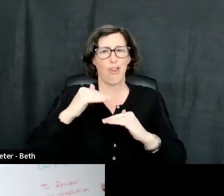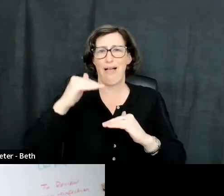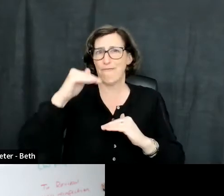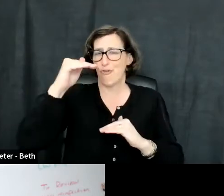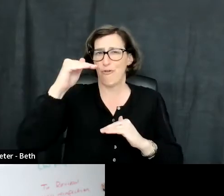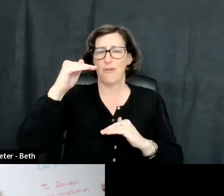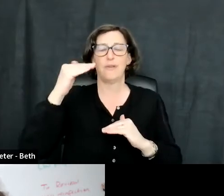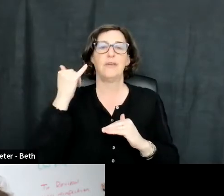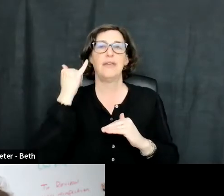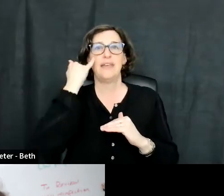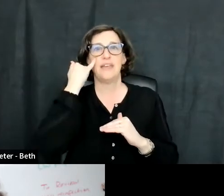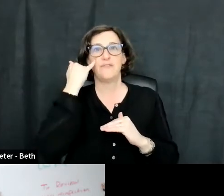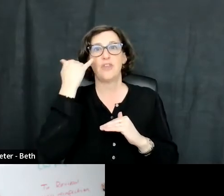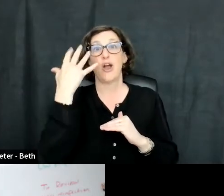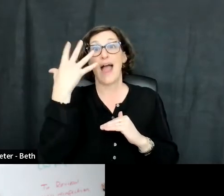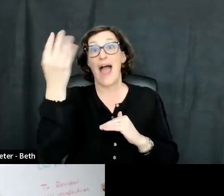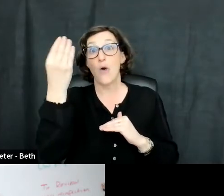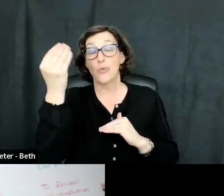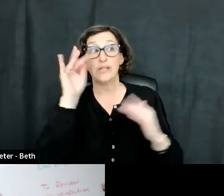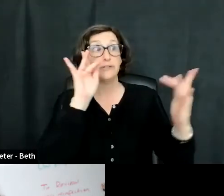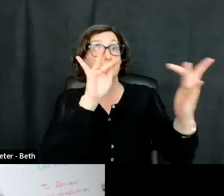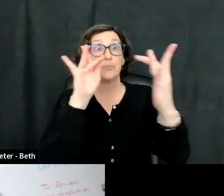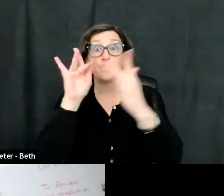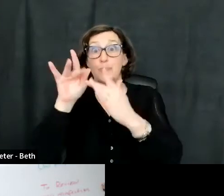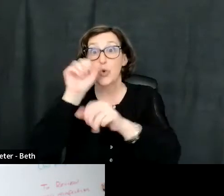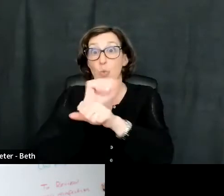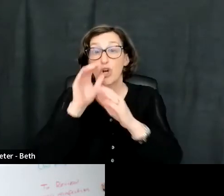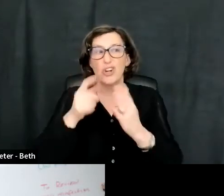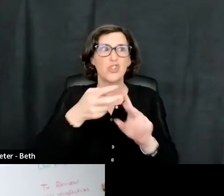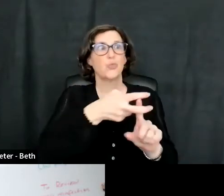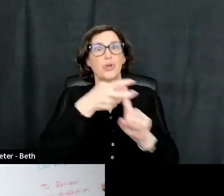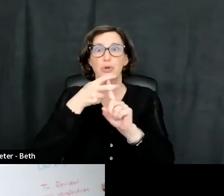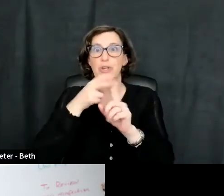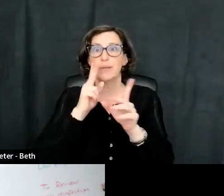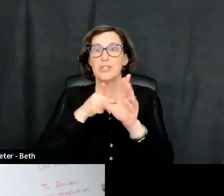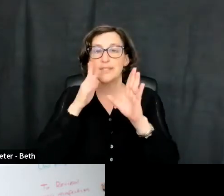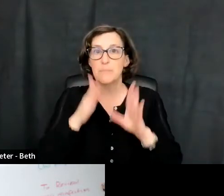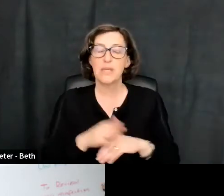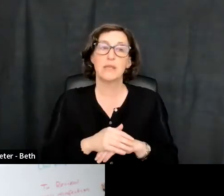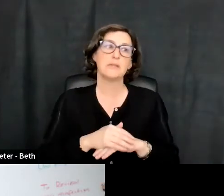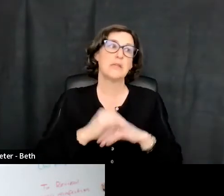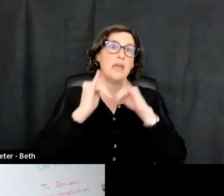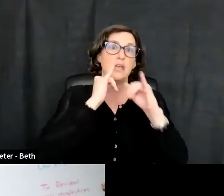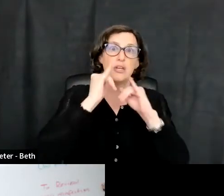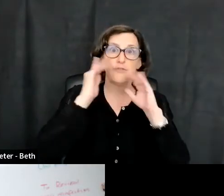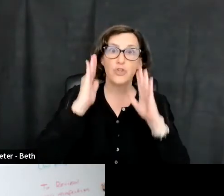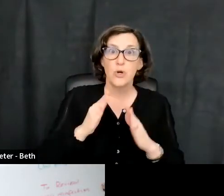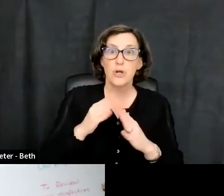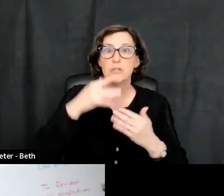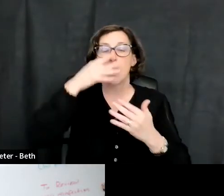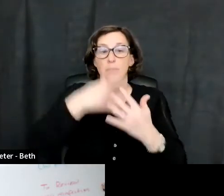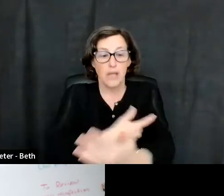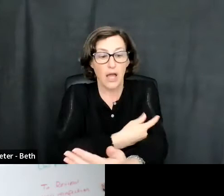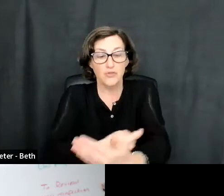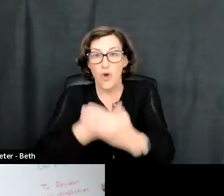were outreach workers, kind of recruiting participants, interviewers, phlebotomists, project